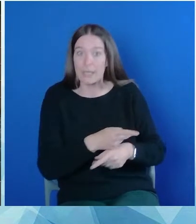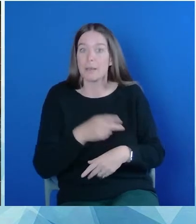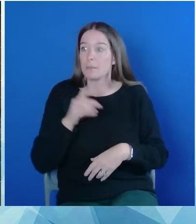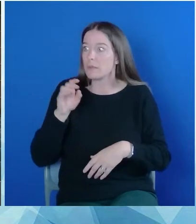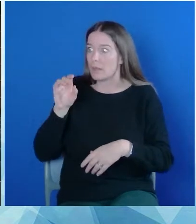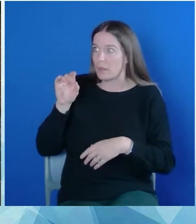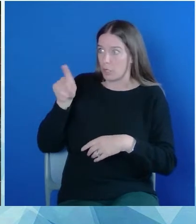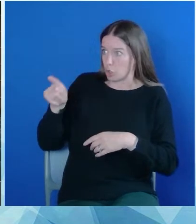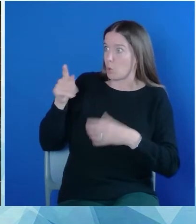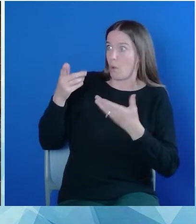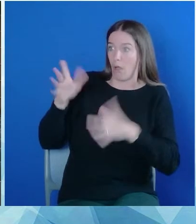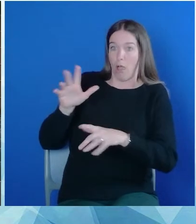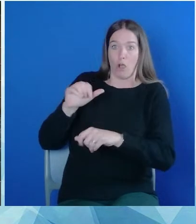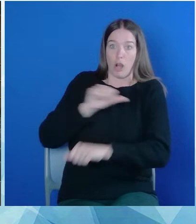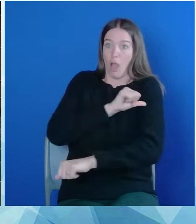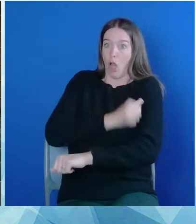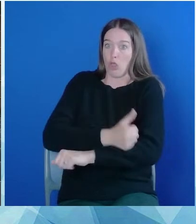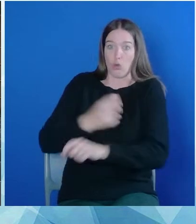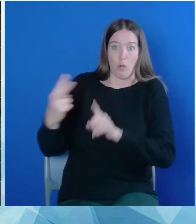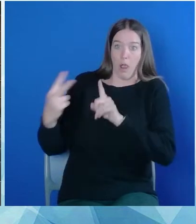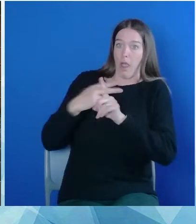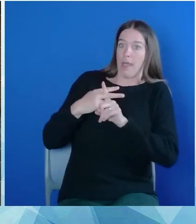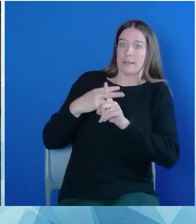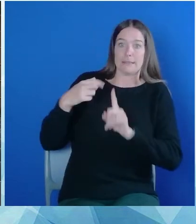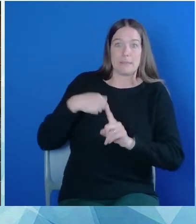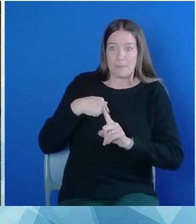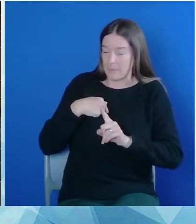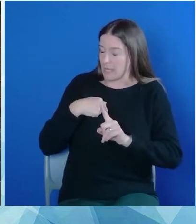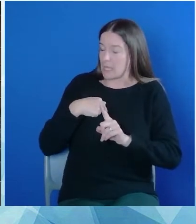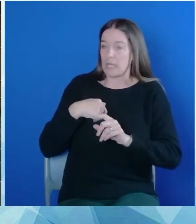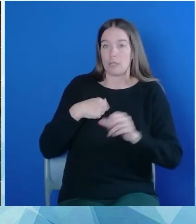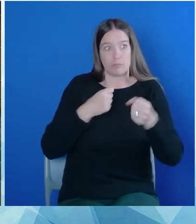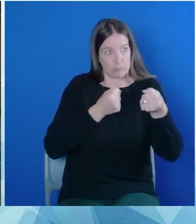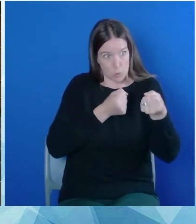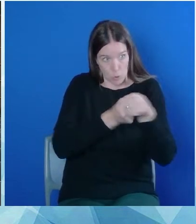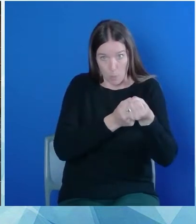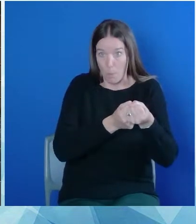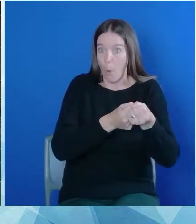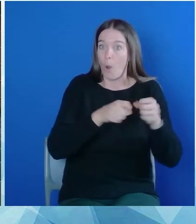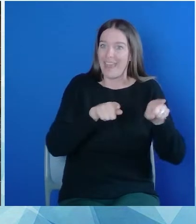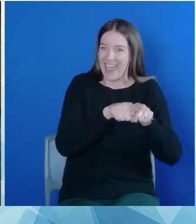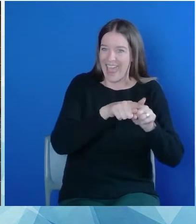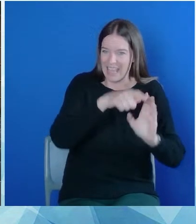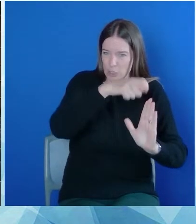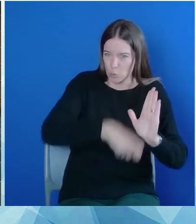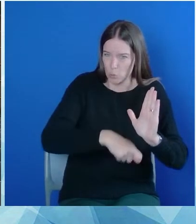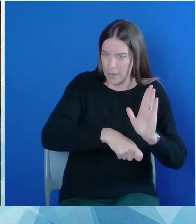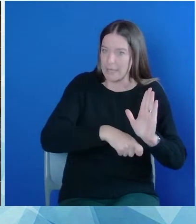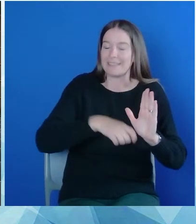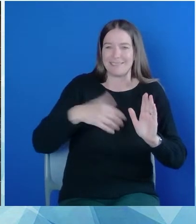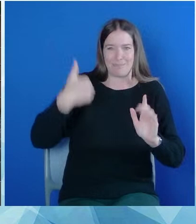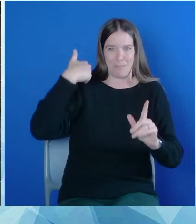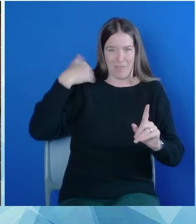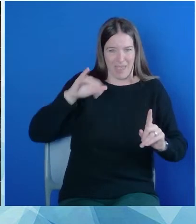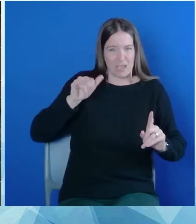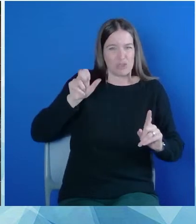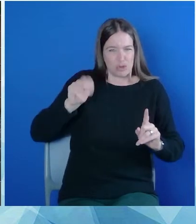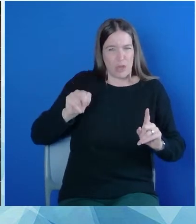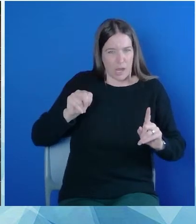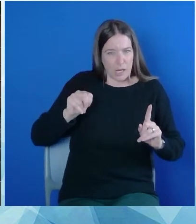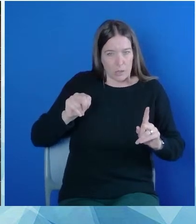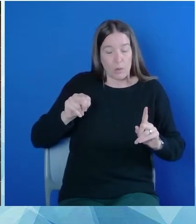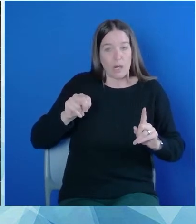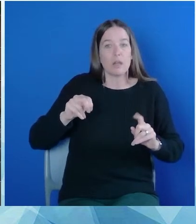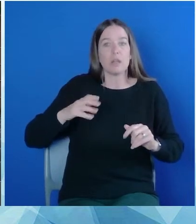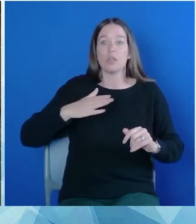that, and you authorized me to do that in January. And so my position is that the board authorized